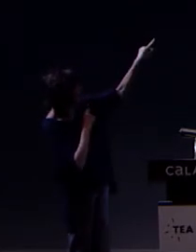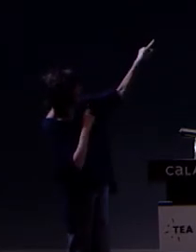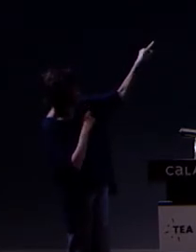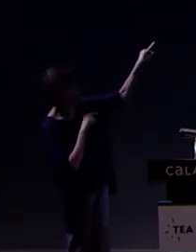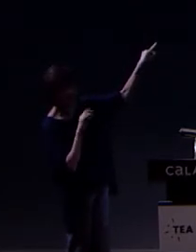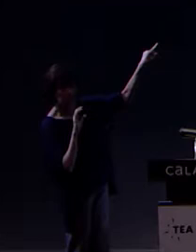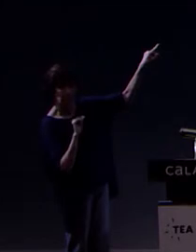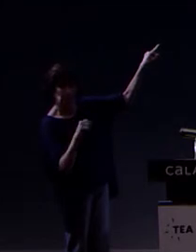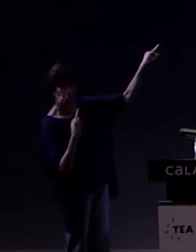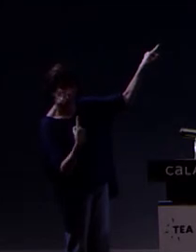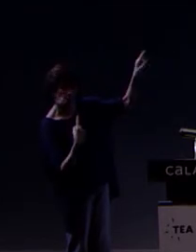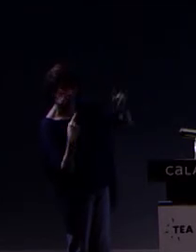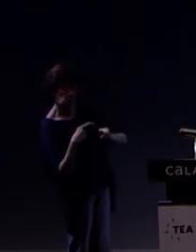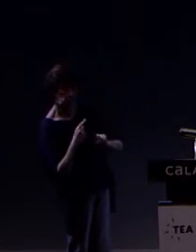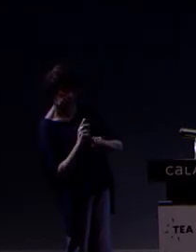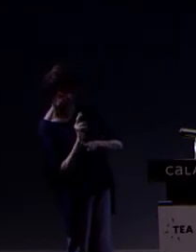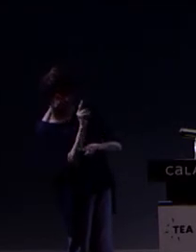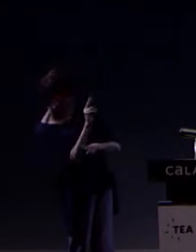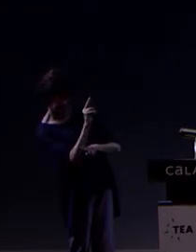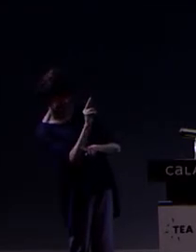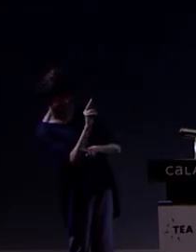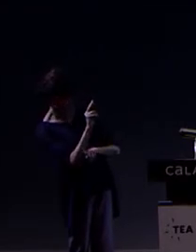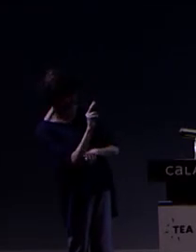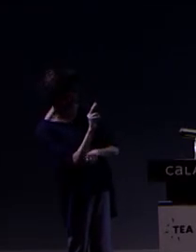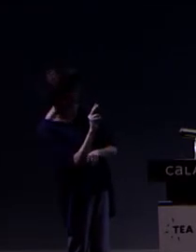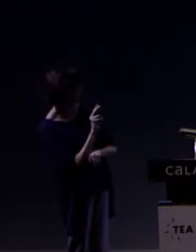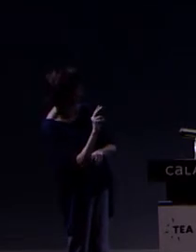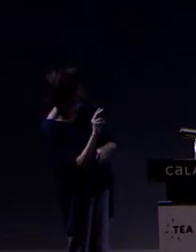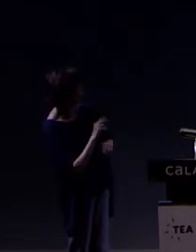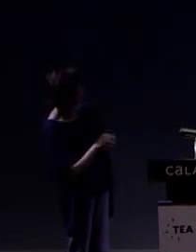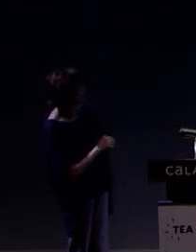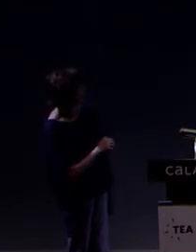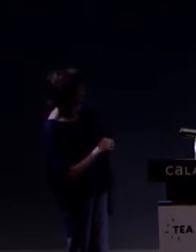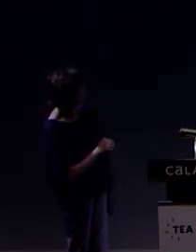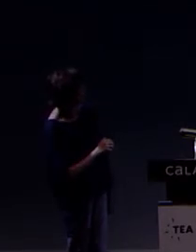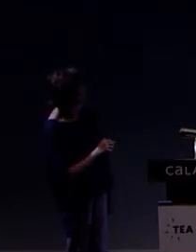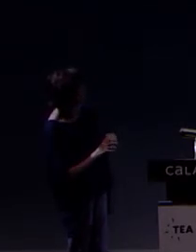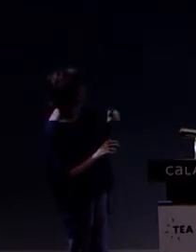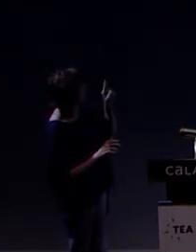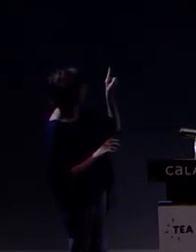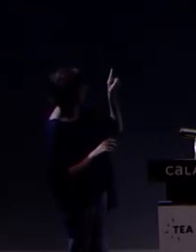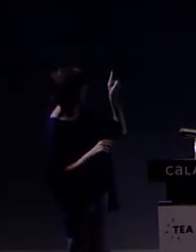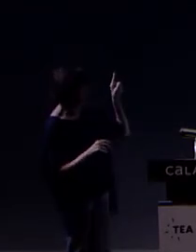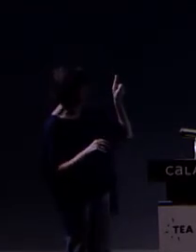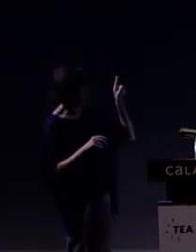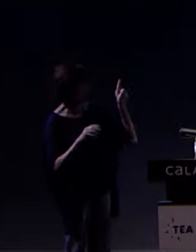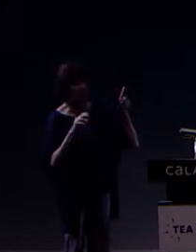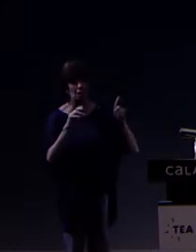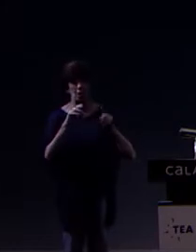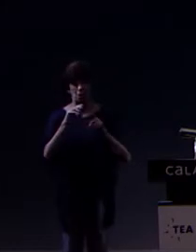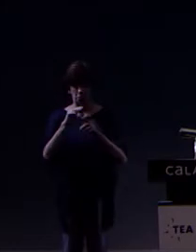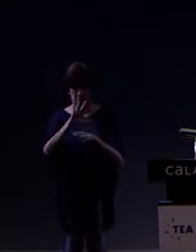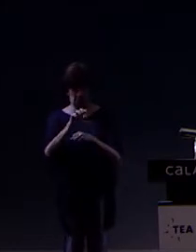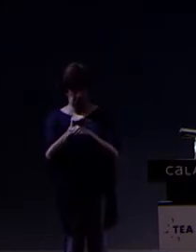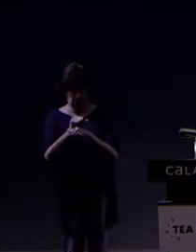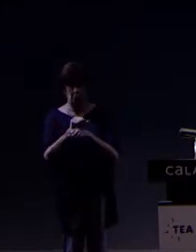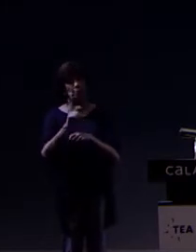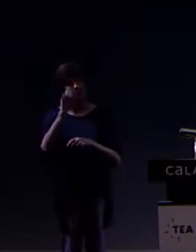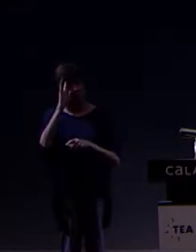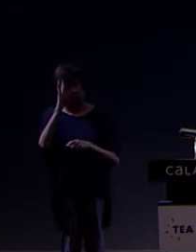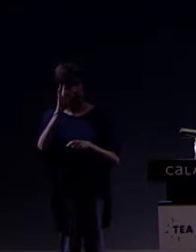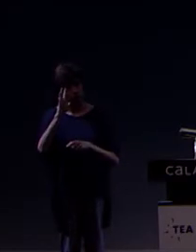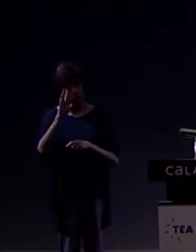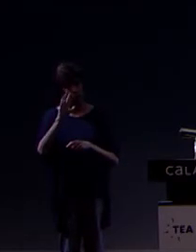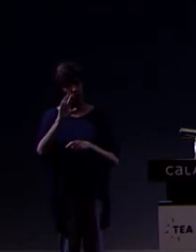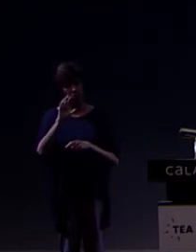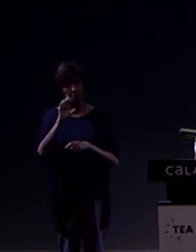a one-point perspective that resolves here and adds the fictional element. So if you want to bring fictional